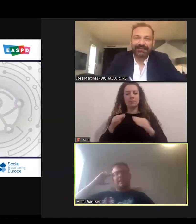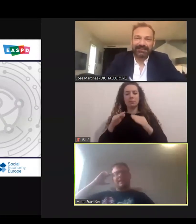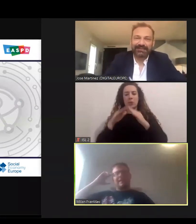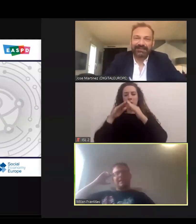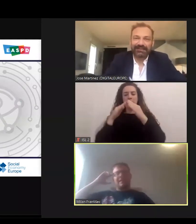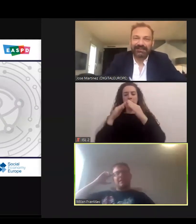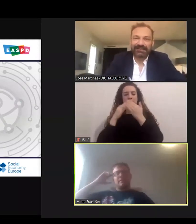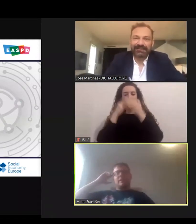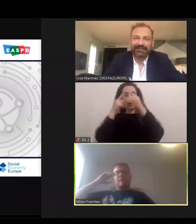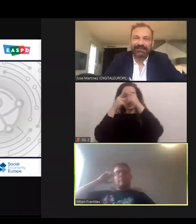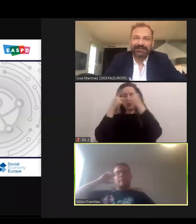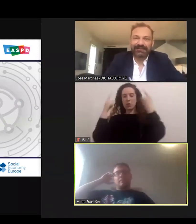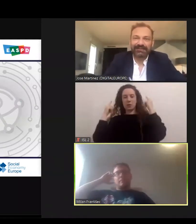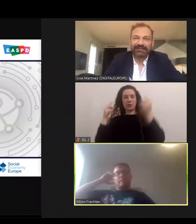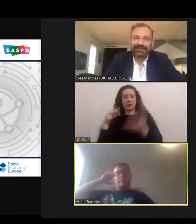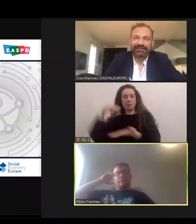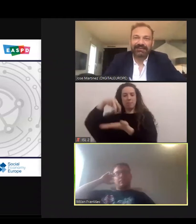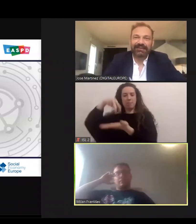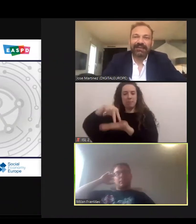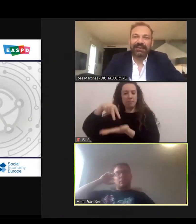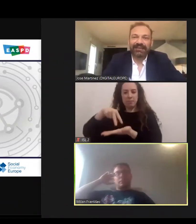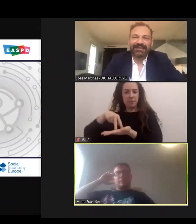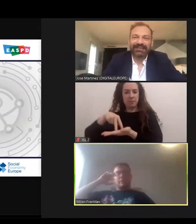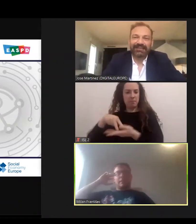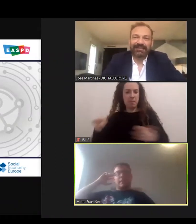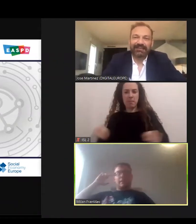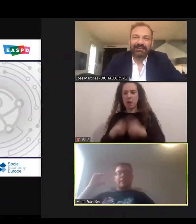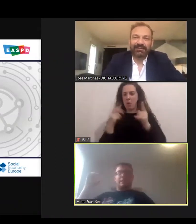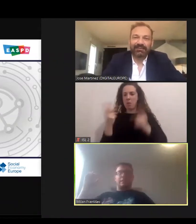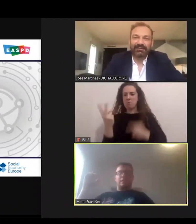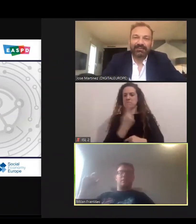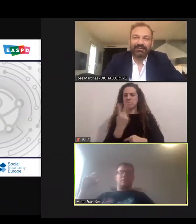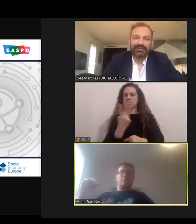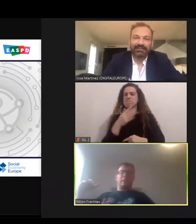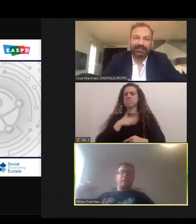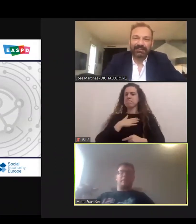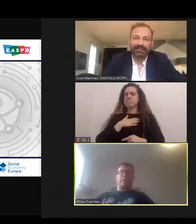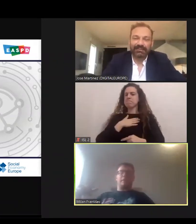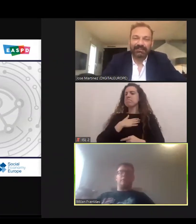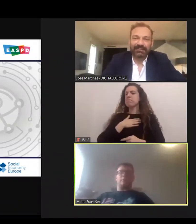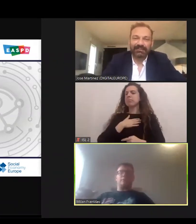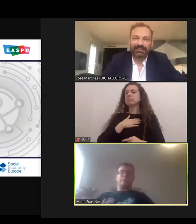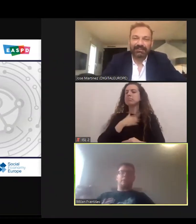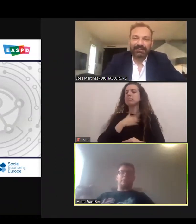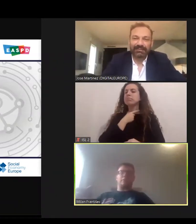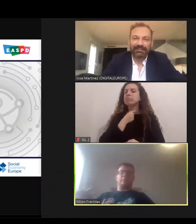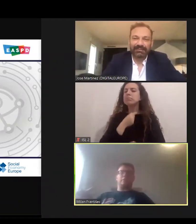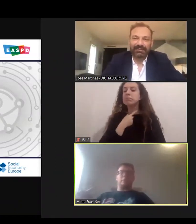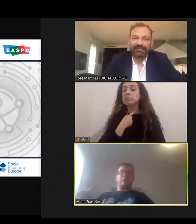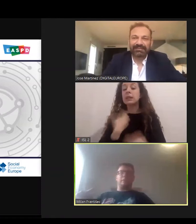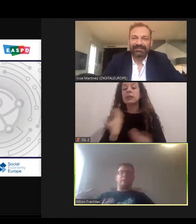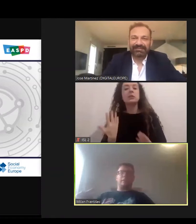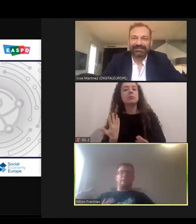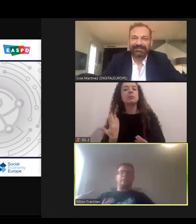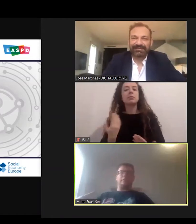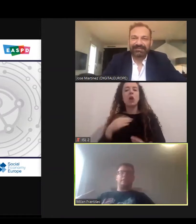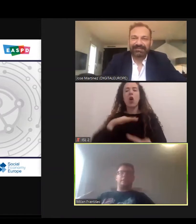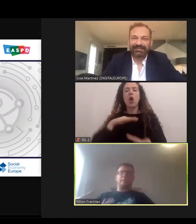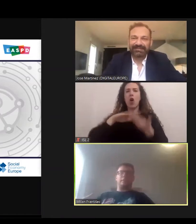František. Hi. I'm super happy to, to have a conversation with you again. How is life